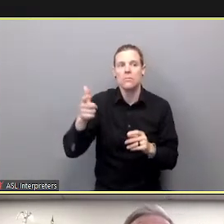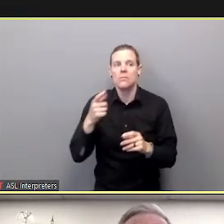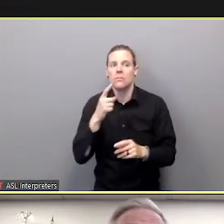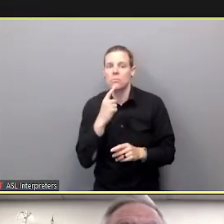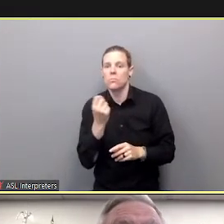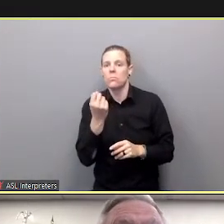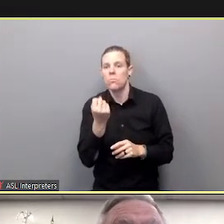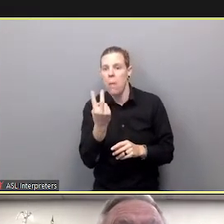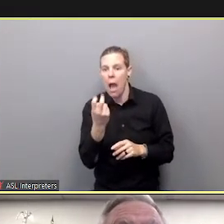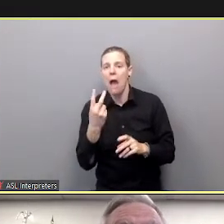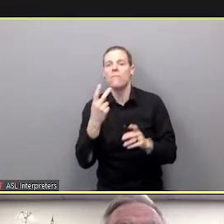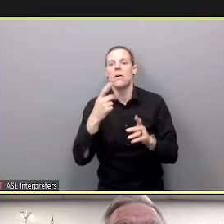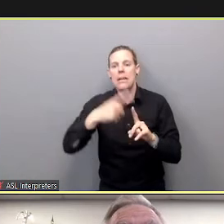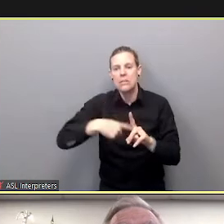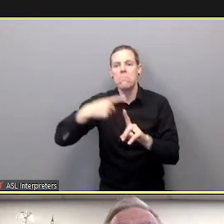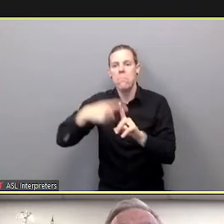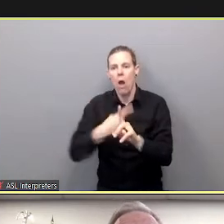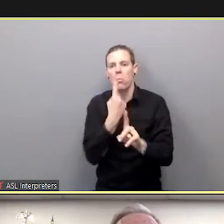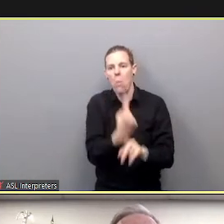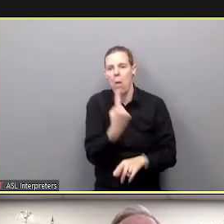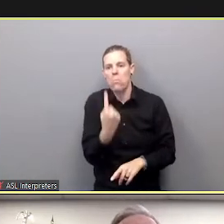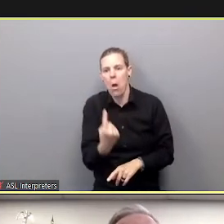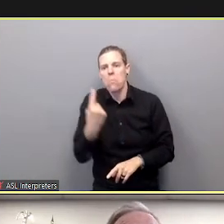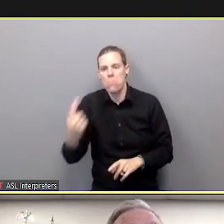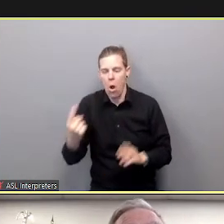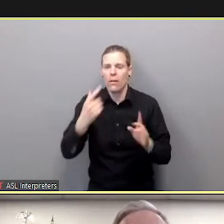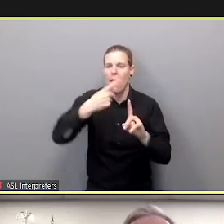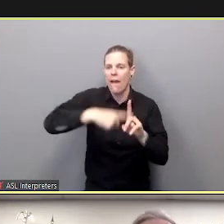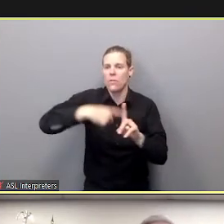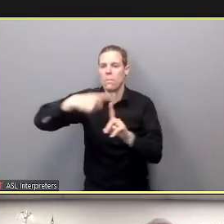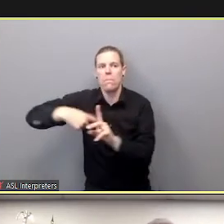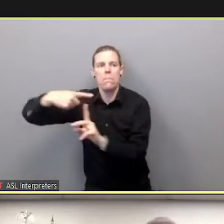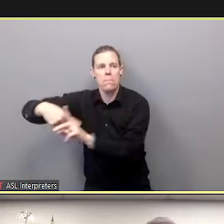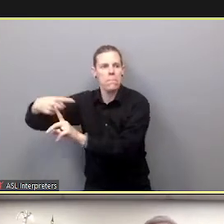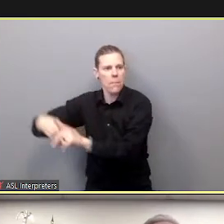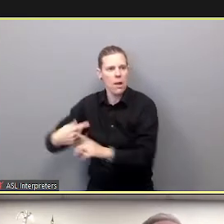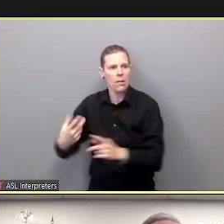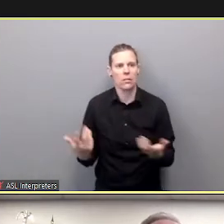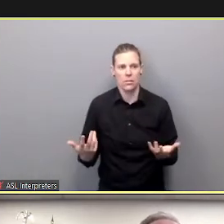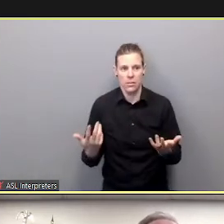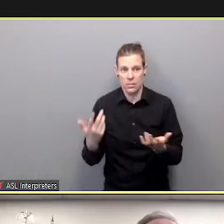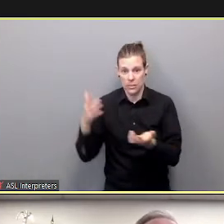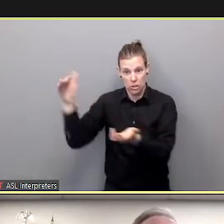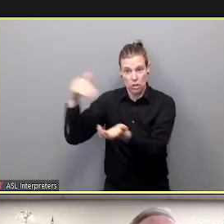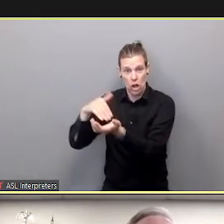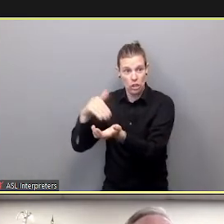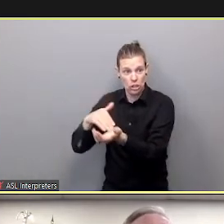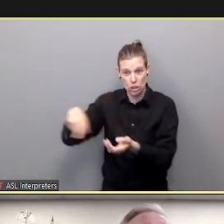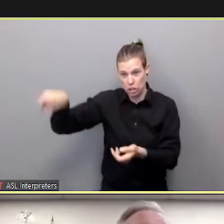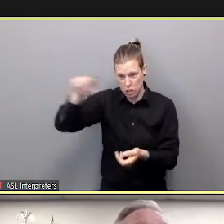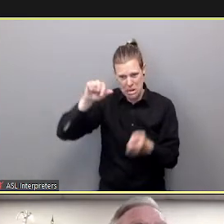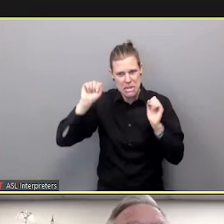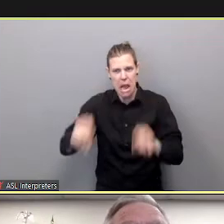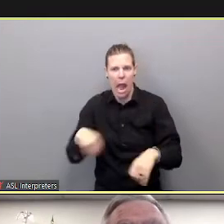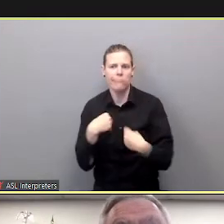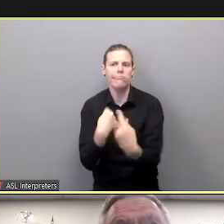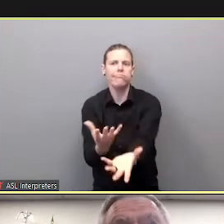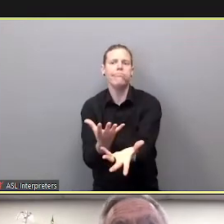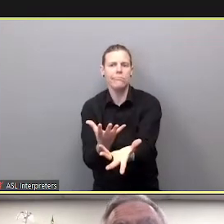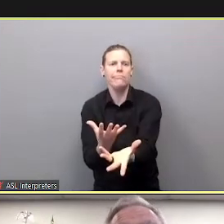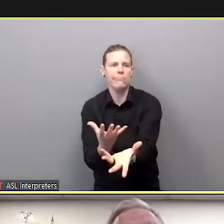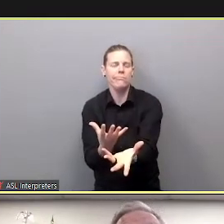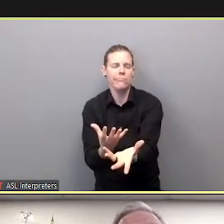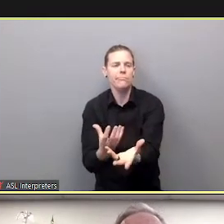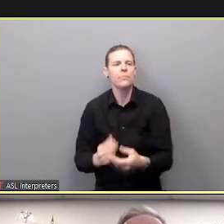3 months late to let us know when boosters were required, we have another wave we're going to have to go through. But